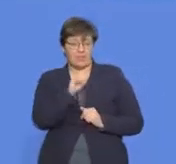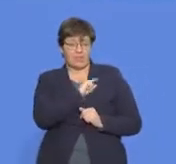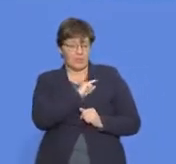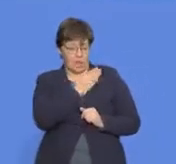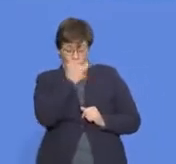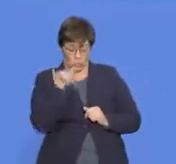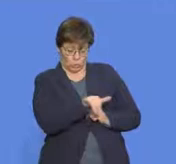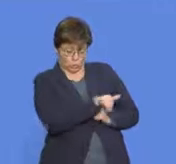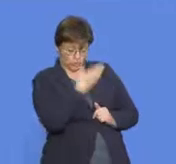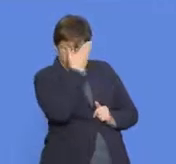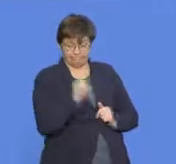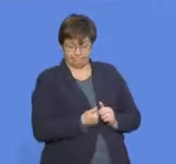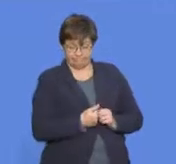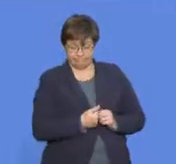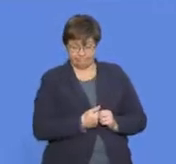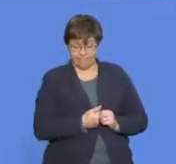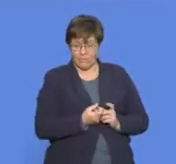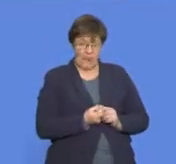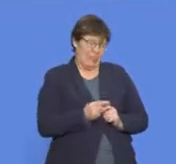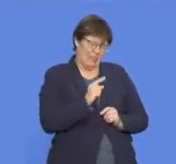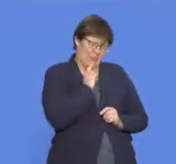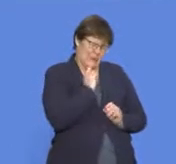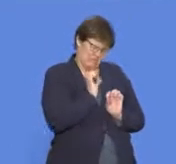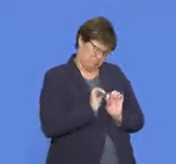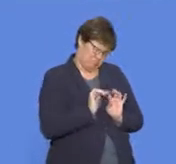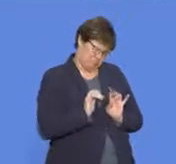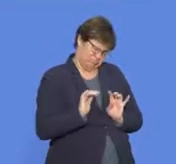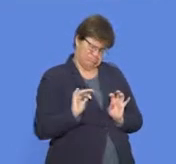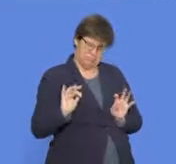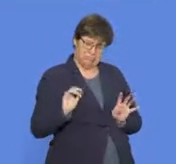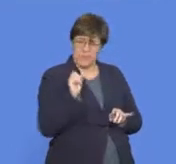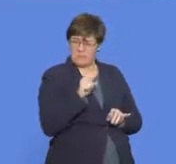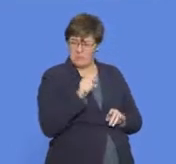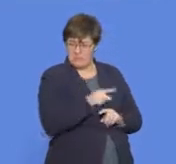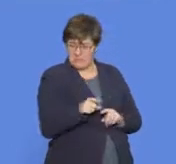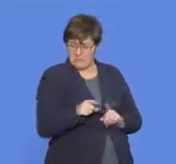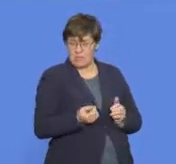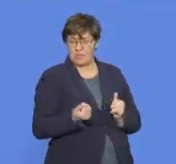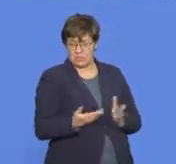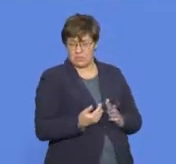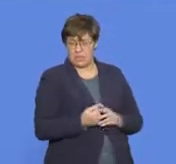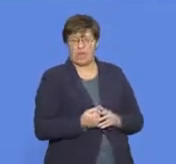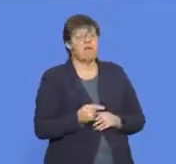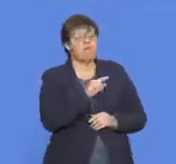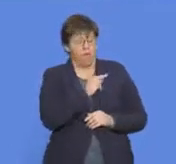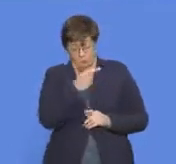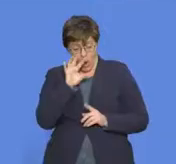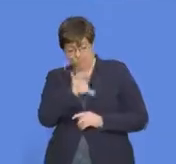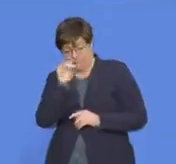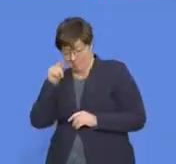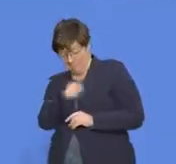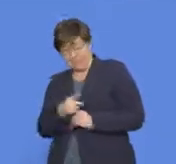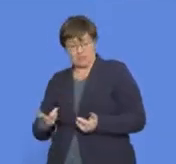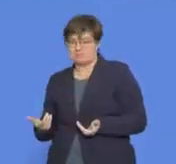we don't know which one. Okay, and remember there are thousands and thousands and thousands of sperm cells that are produced. So that is why we say